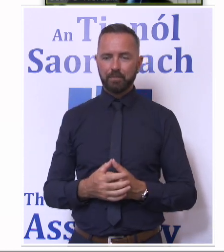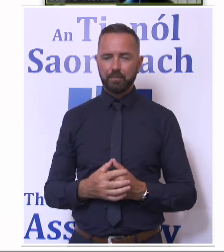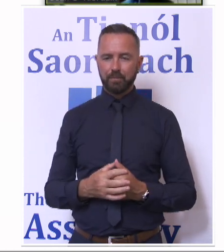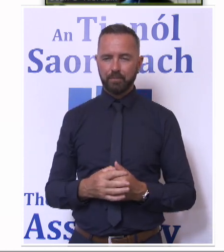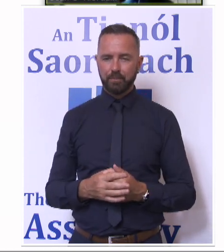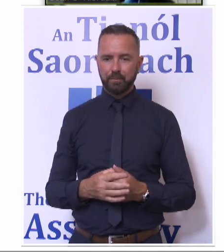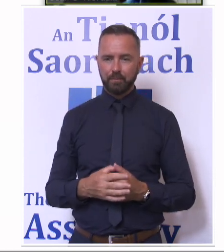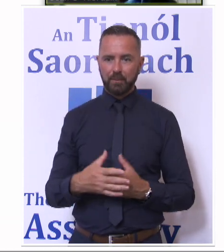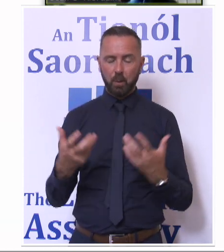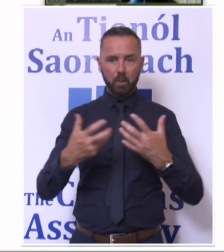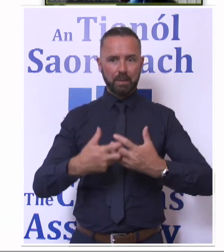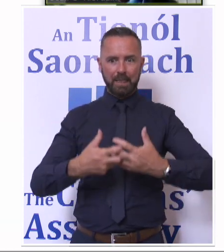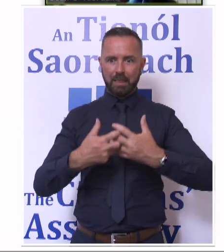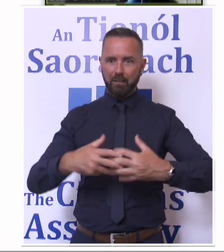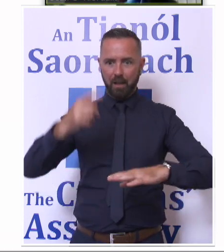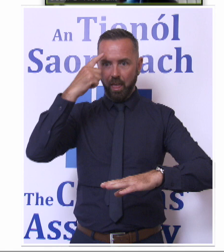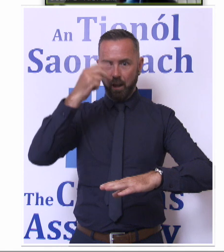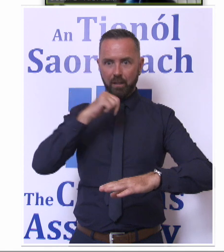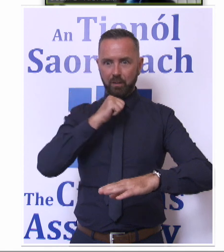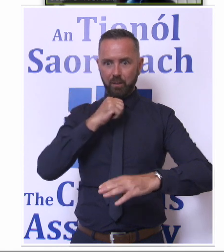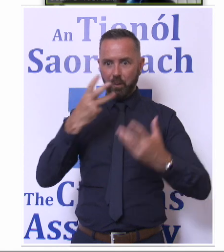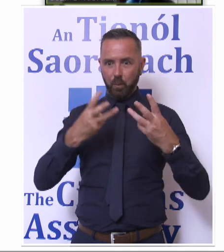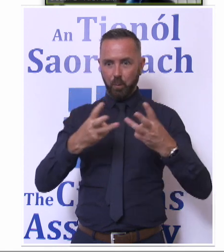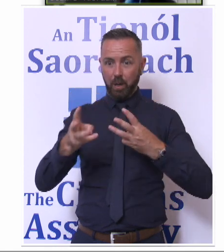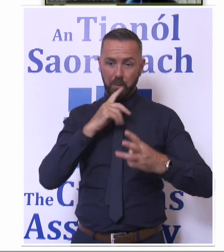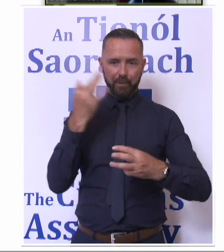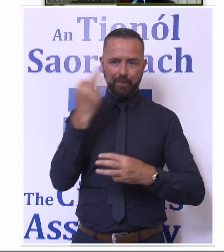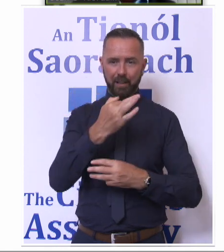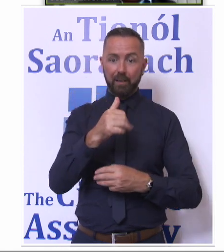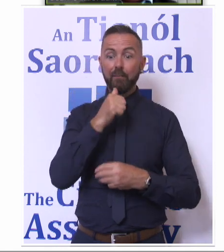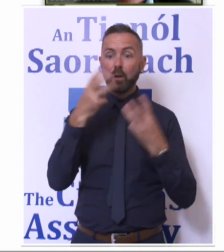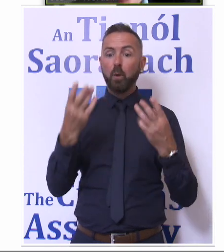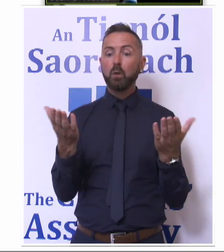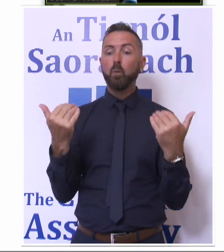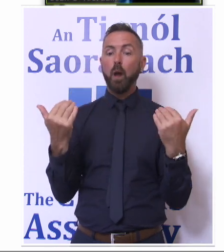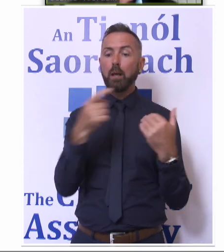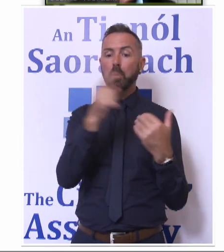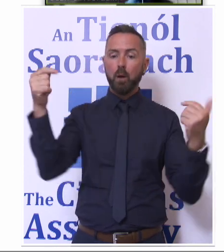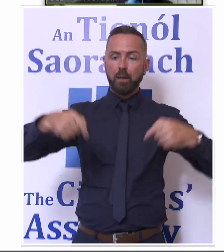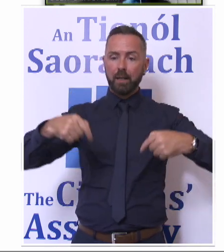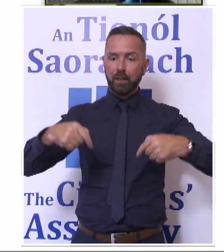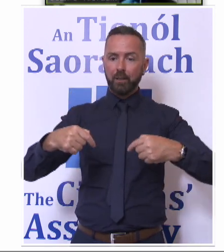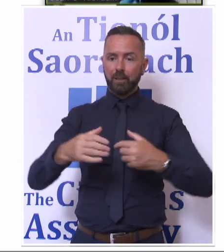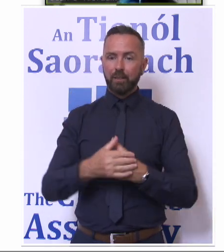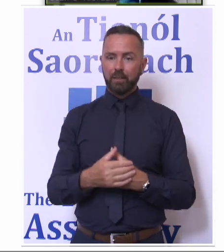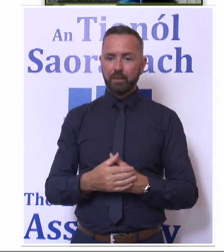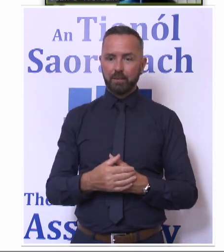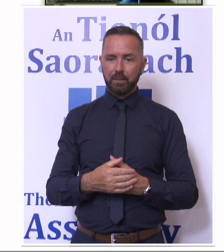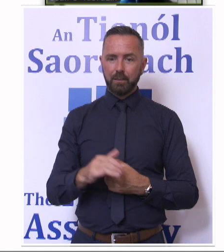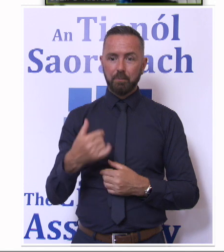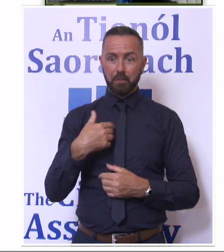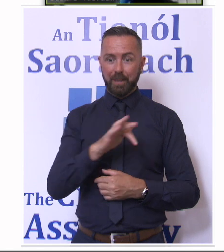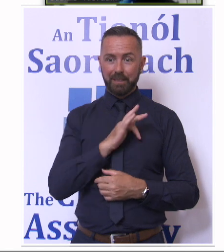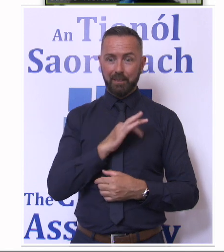the technology will work. First of all, I should welcome you all to Malahide, which, as you may gather from my voice, I'm actually getting